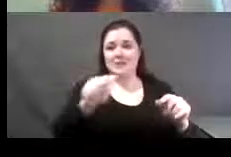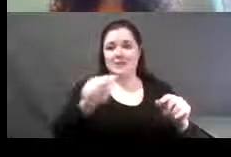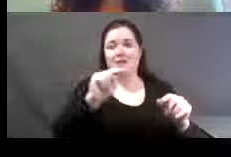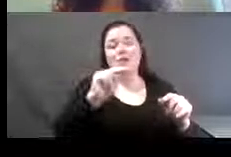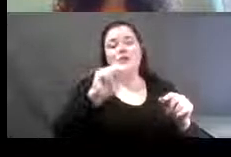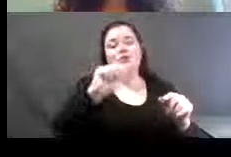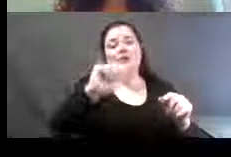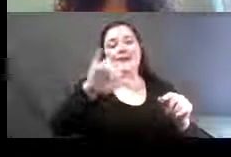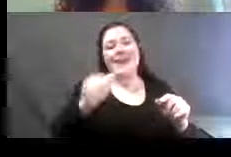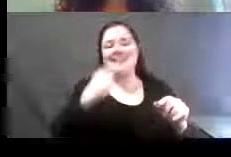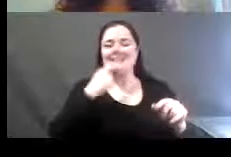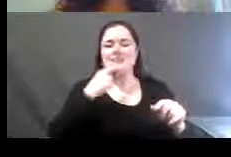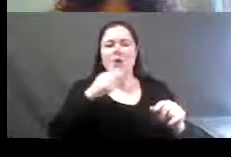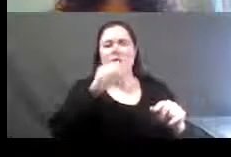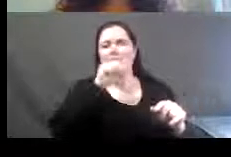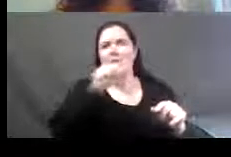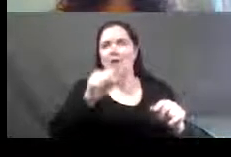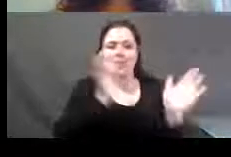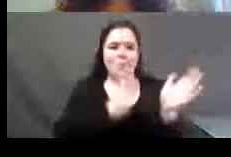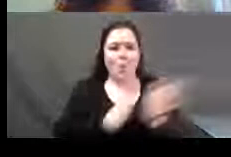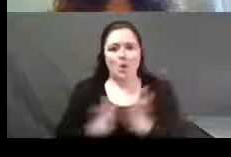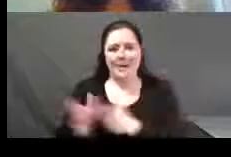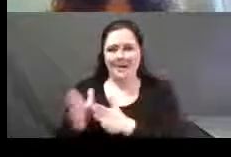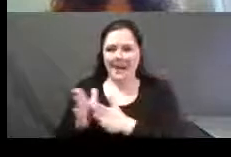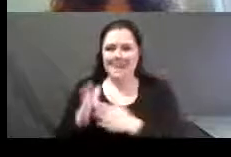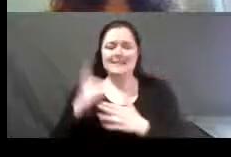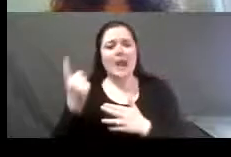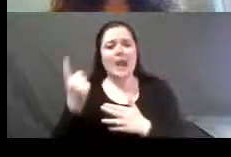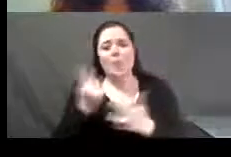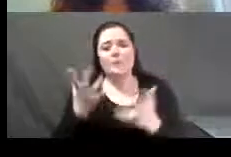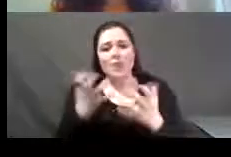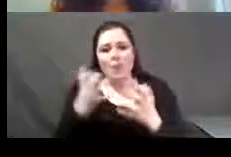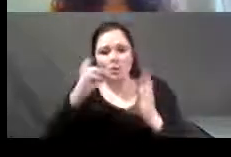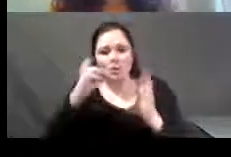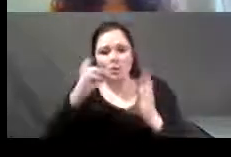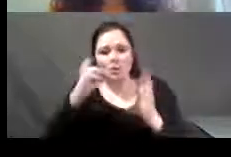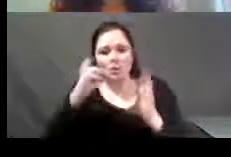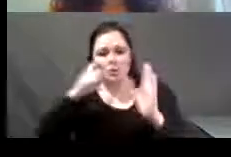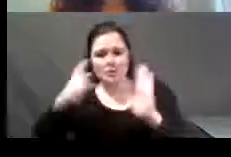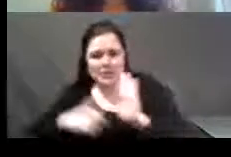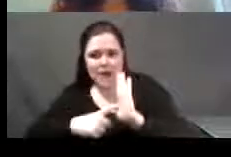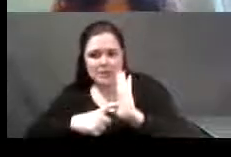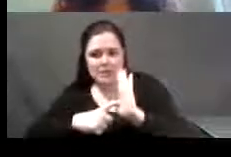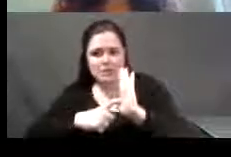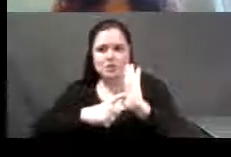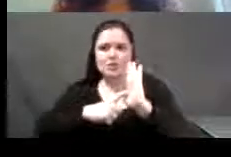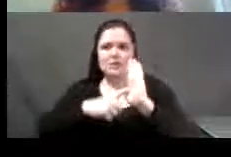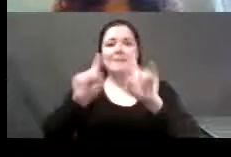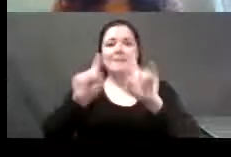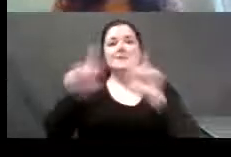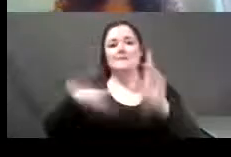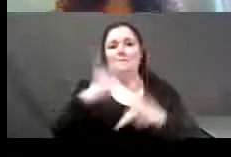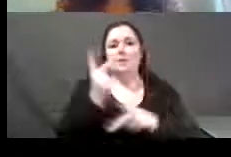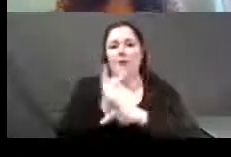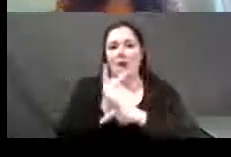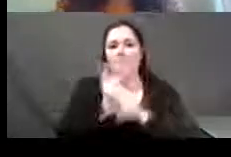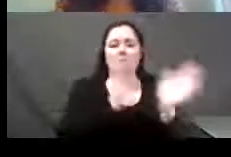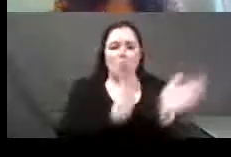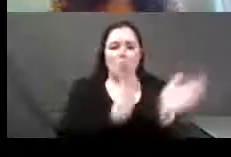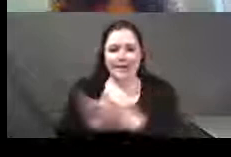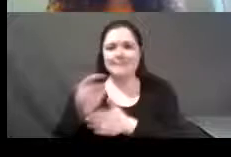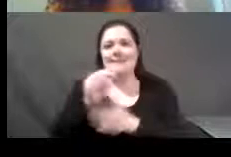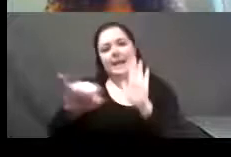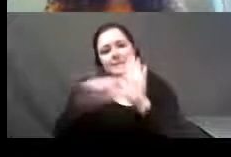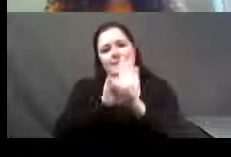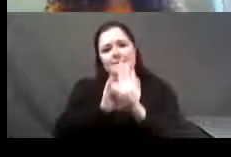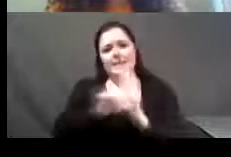we organize. And I always like to acknowledge the different types of organizing and identities to show that you are